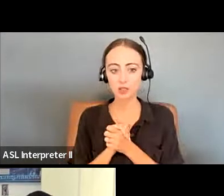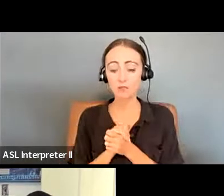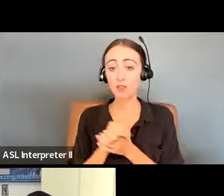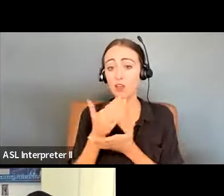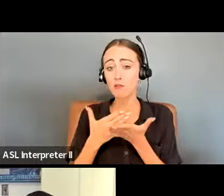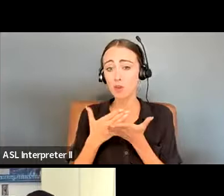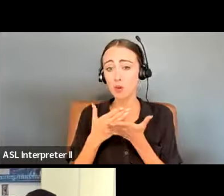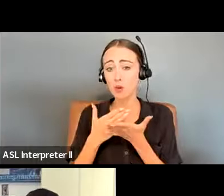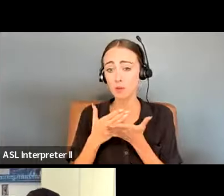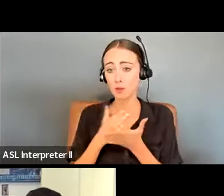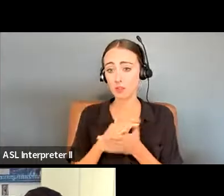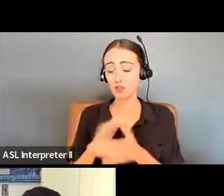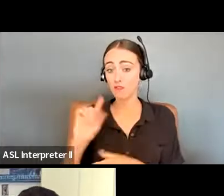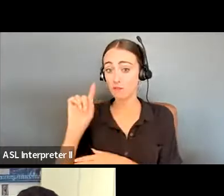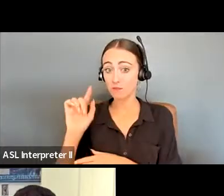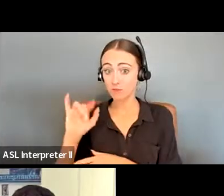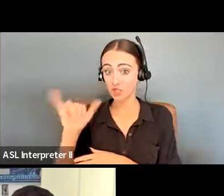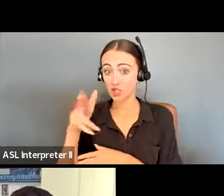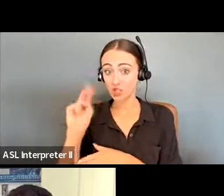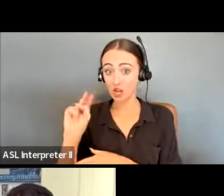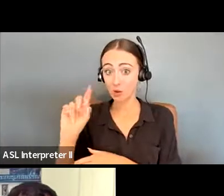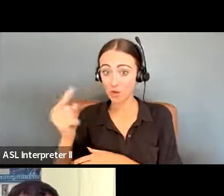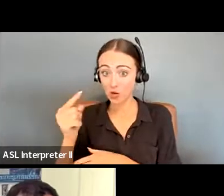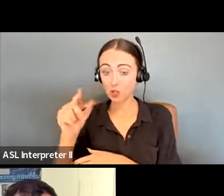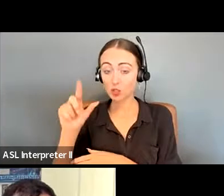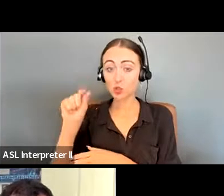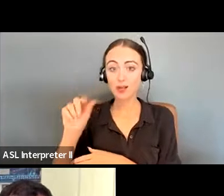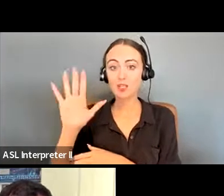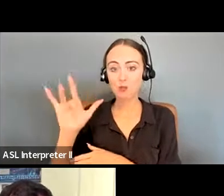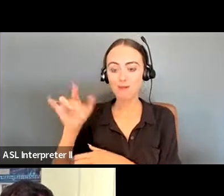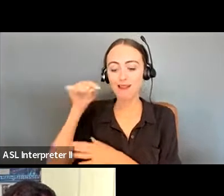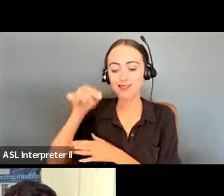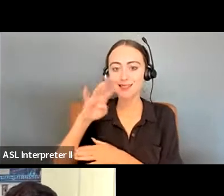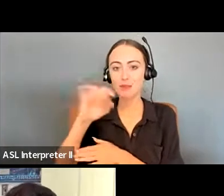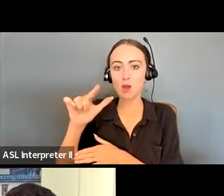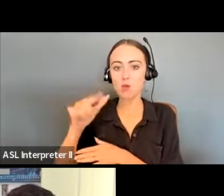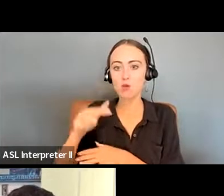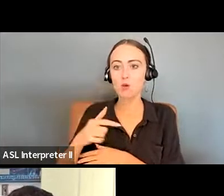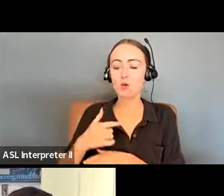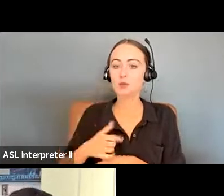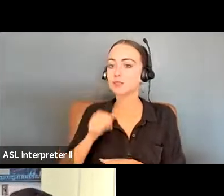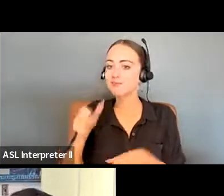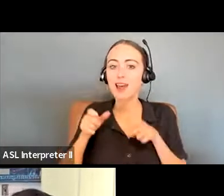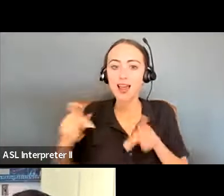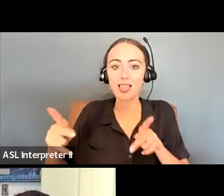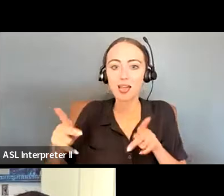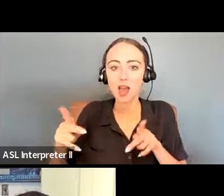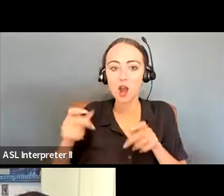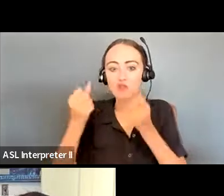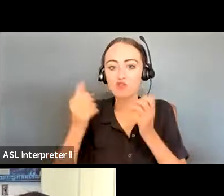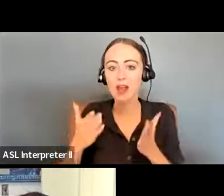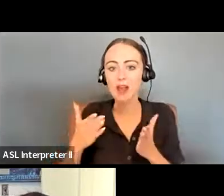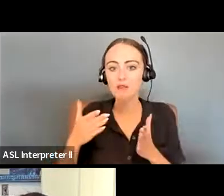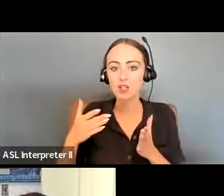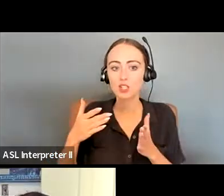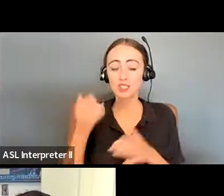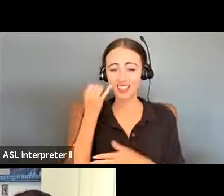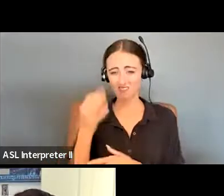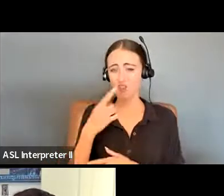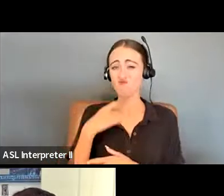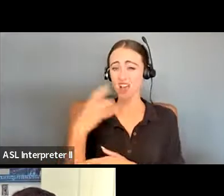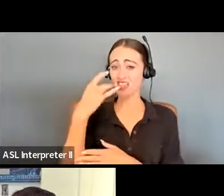bill. First, beginning on January 1, 2025, the bill would prohibit drivers from turning right when facing a red